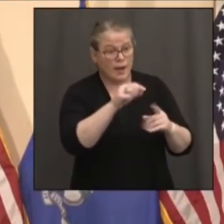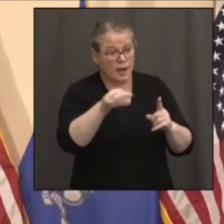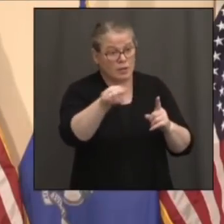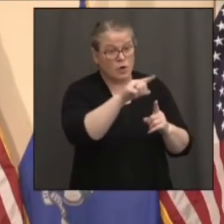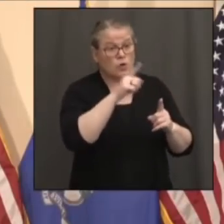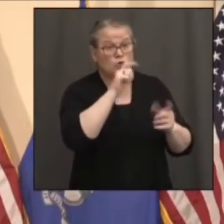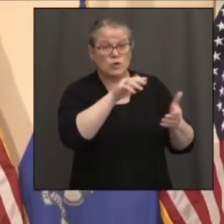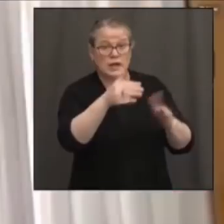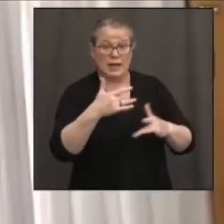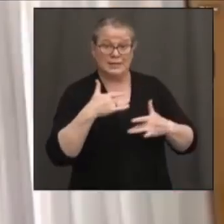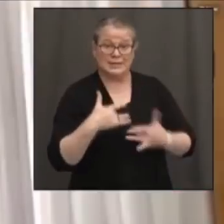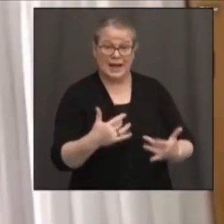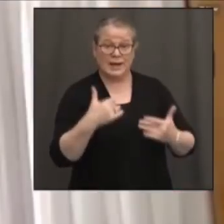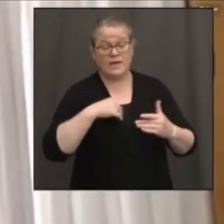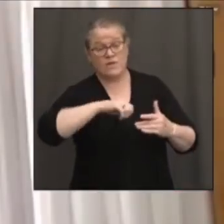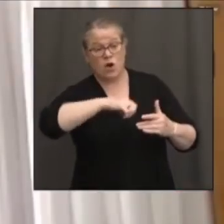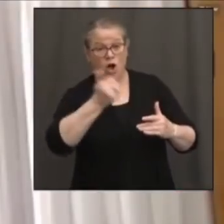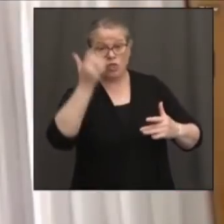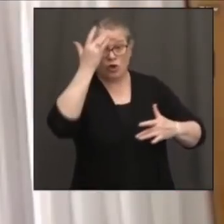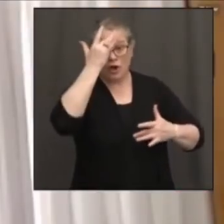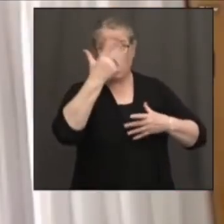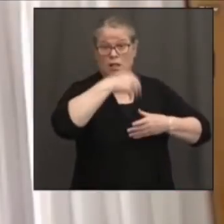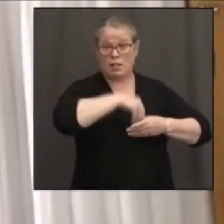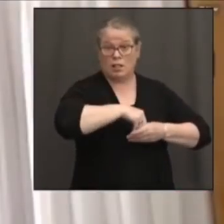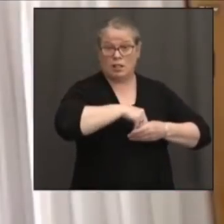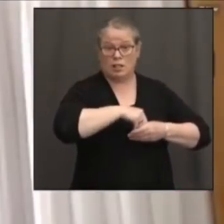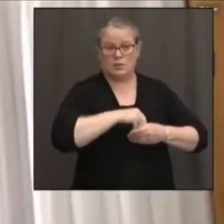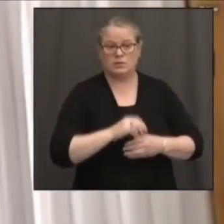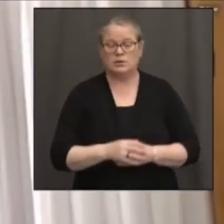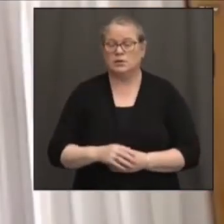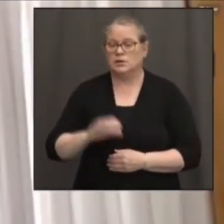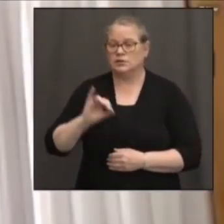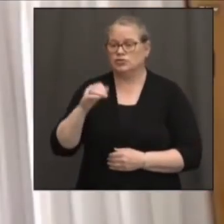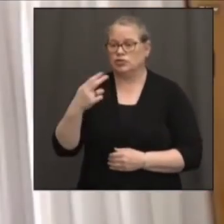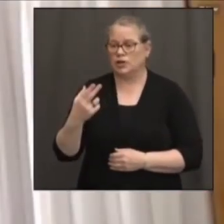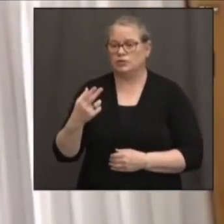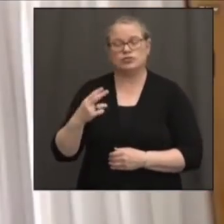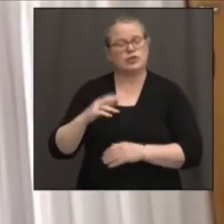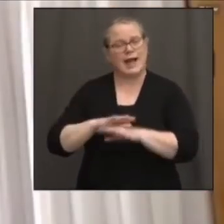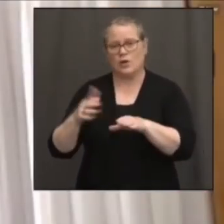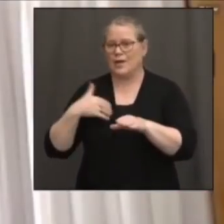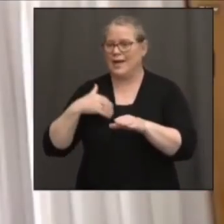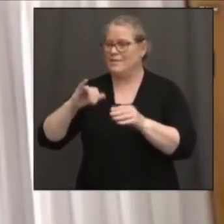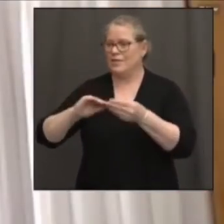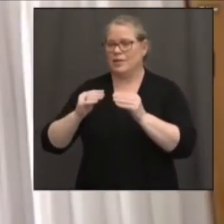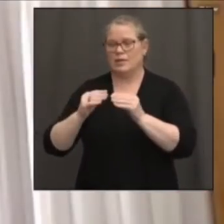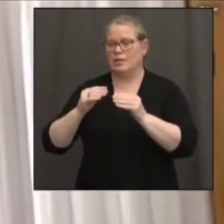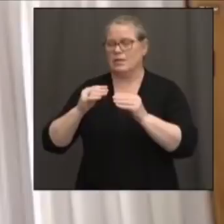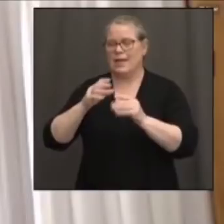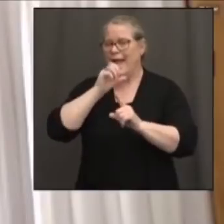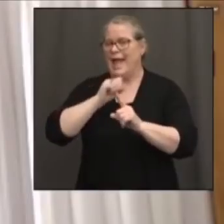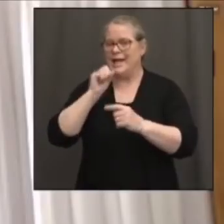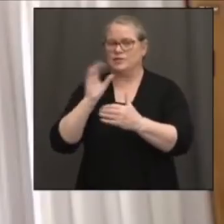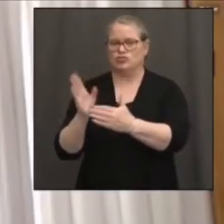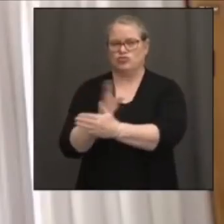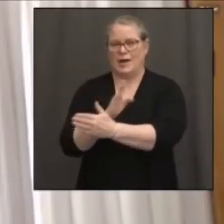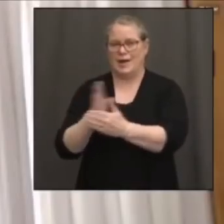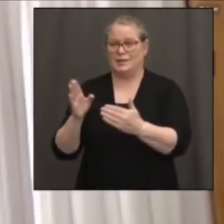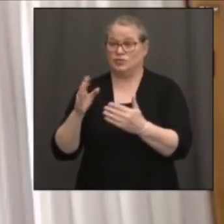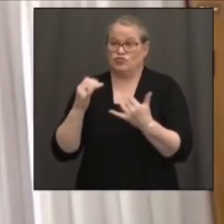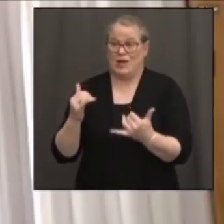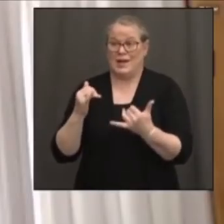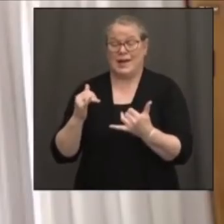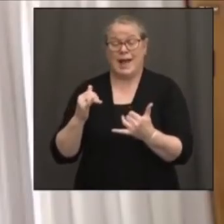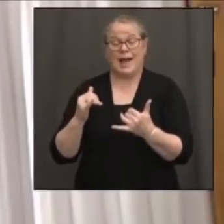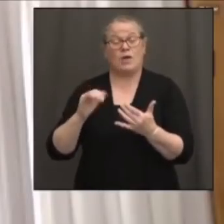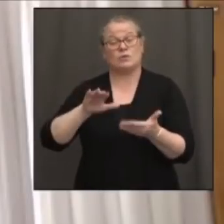the age range at hand. I mean, as you've seen, fortunately, there's very few deaths at this point, averaging 6 or 7